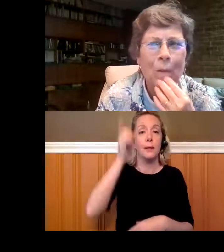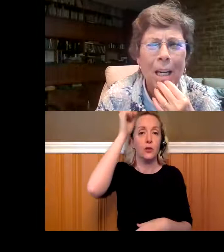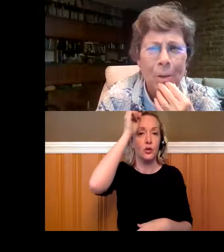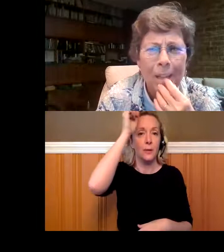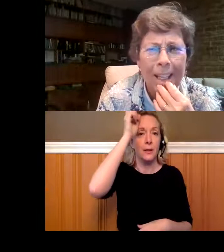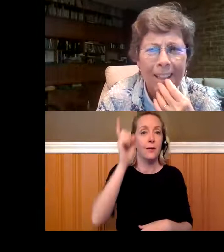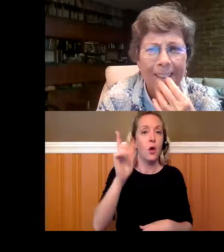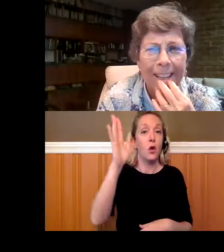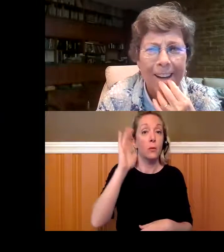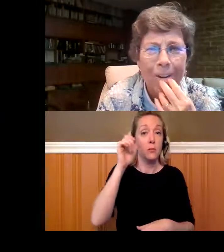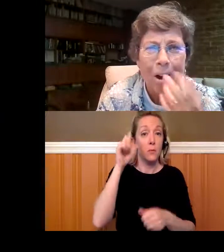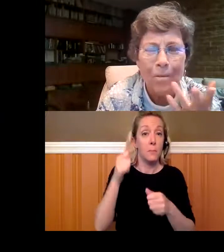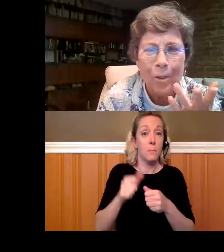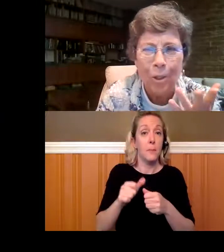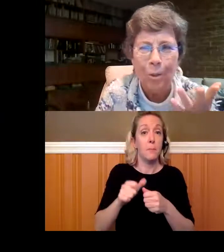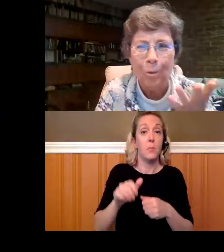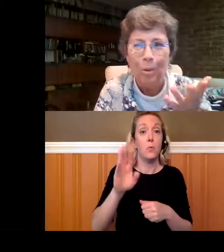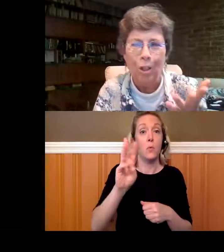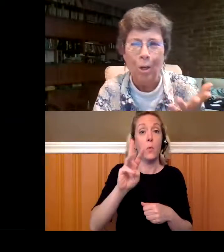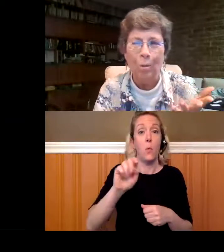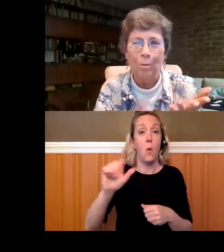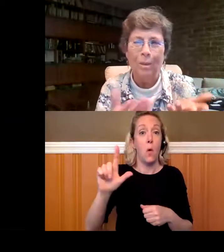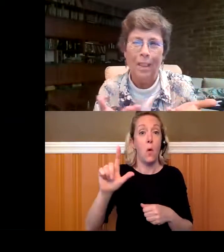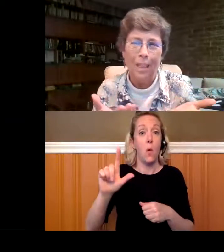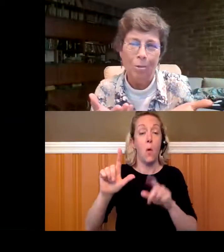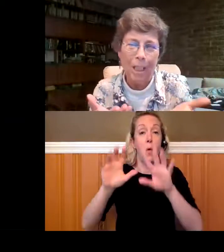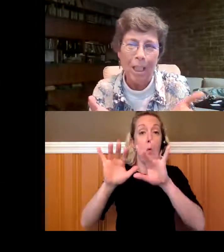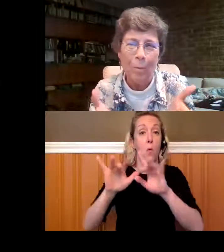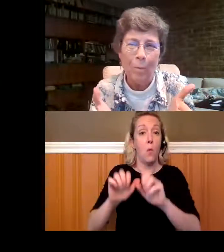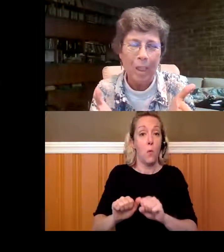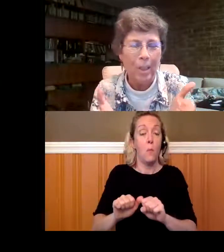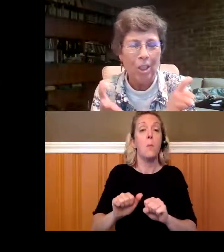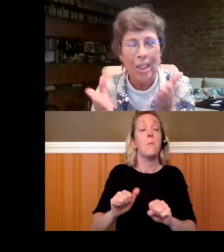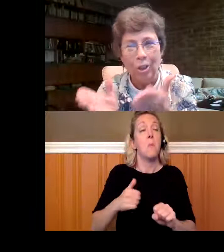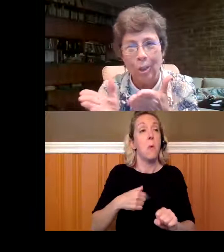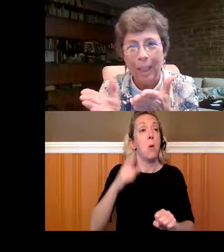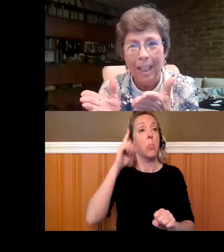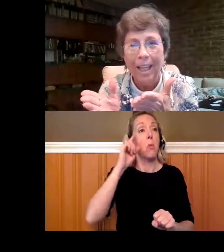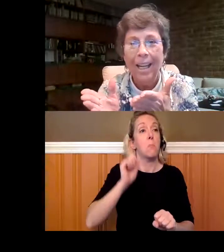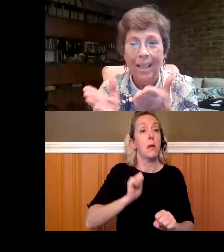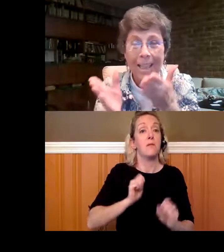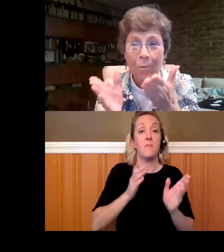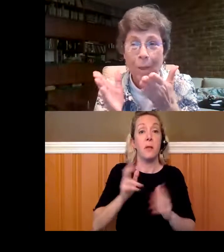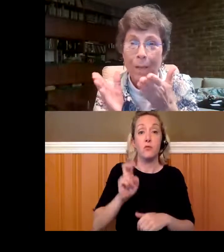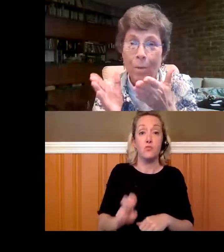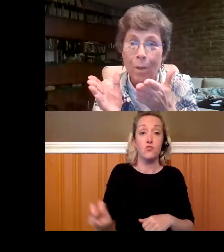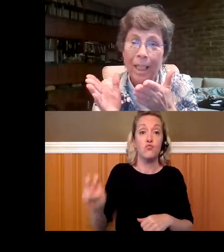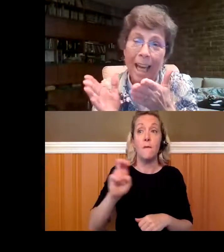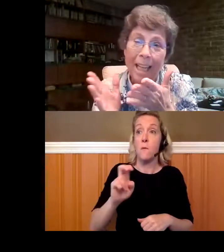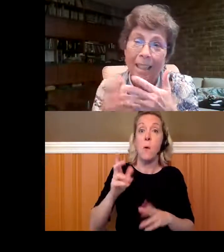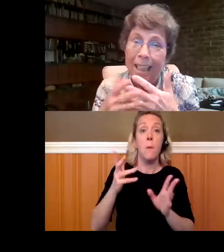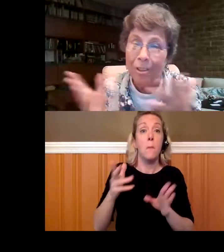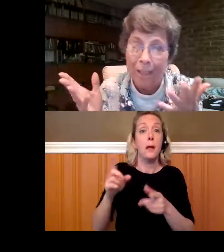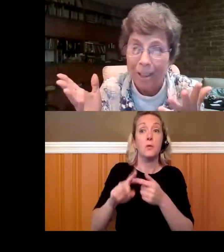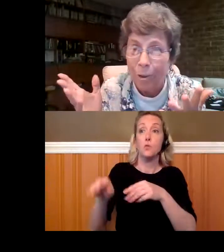there, I'll offer to show the orientation and mobility specialists in Germany that deafblind people can